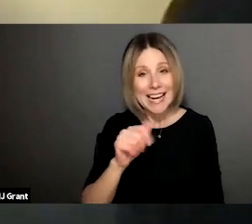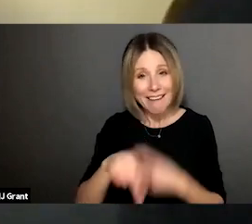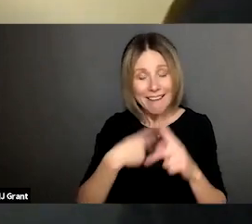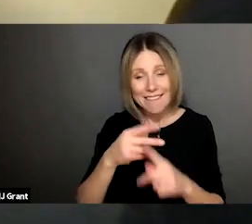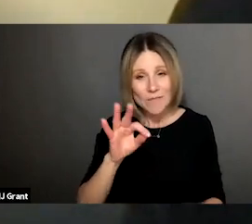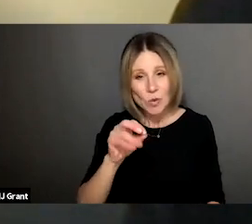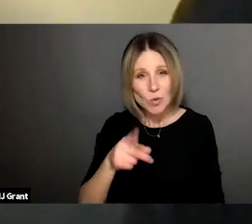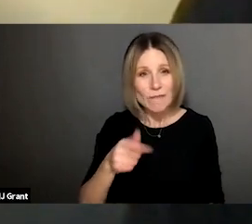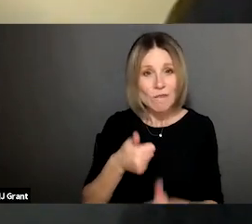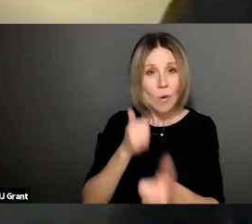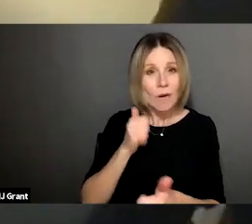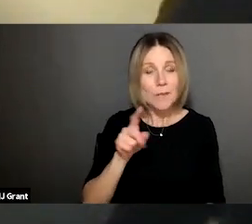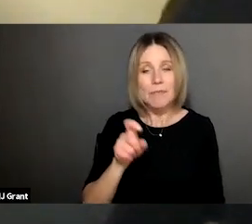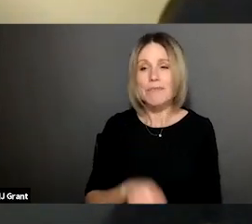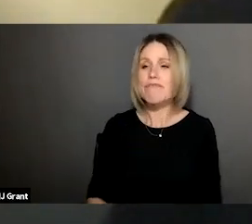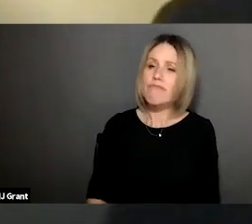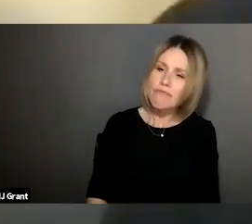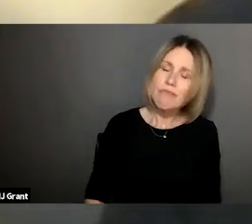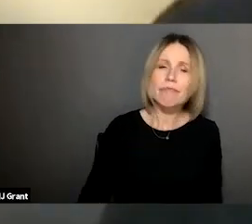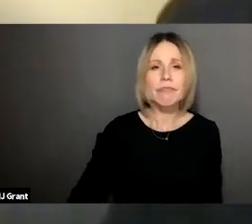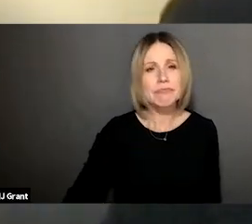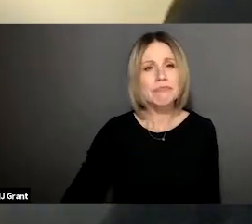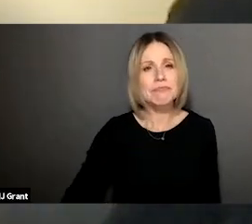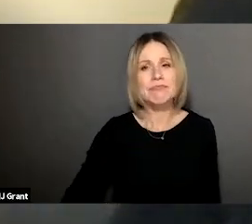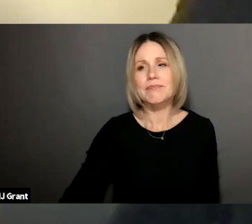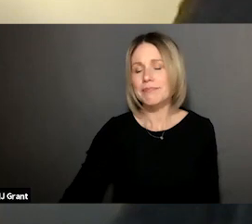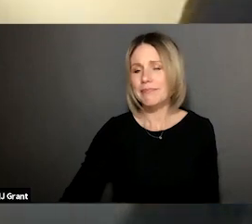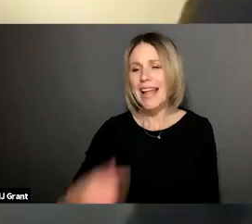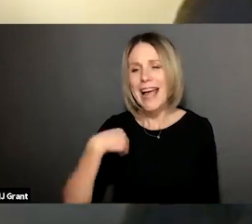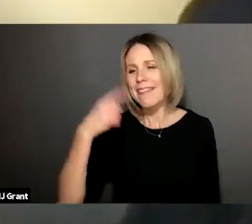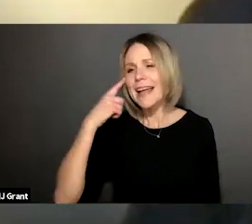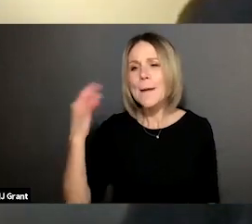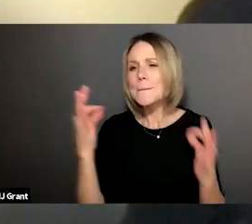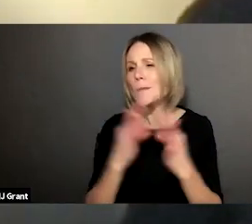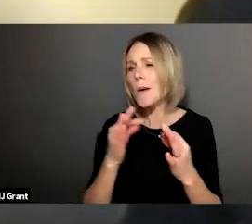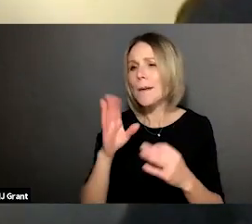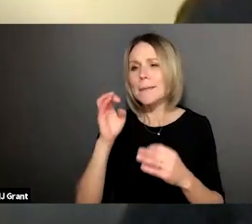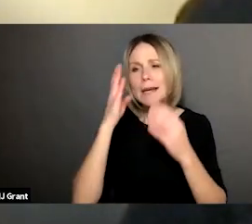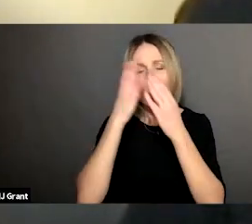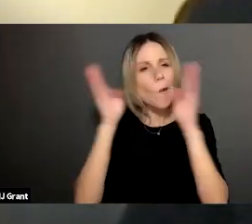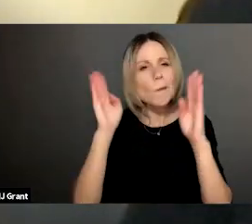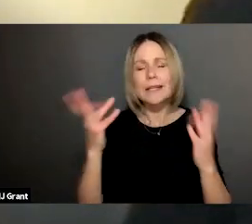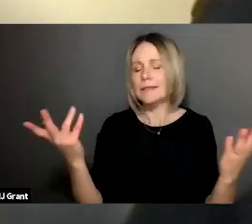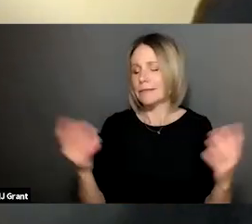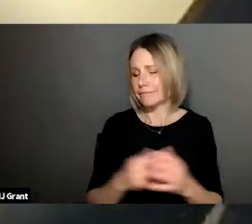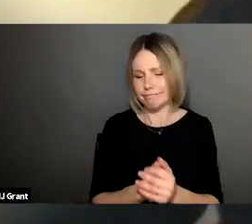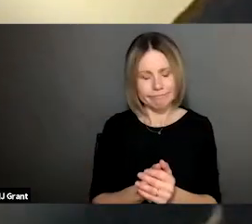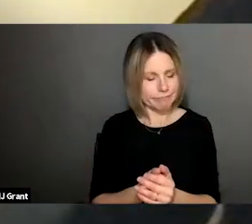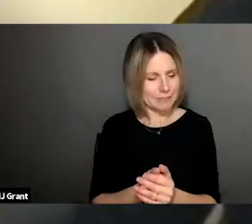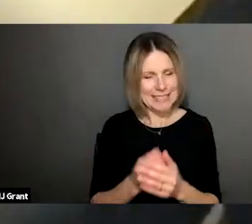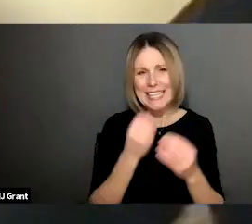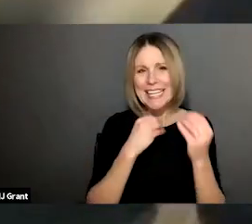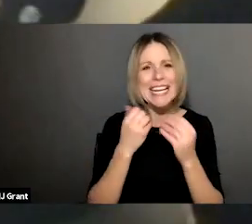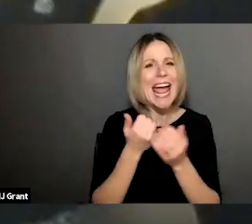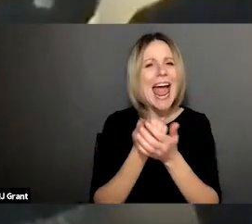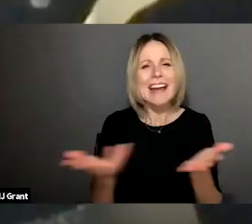think in this game, it's pretty wise to be open to eating anything that is put in front of you. And, you know, I've been asked that question